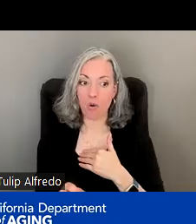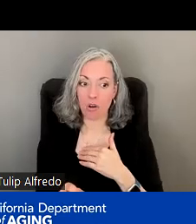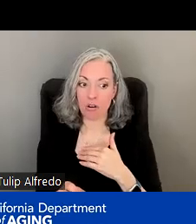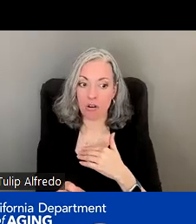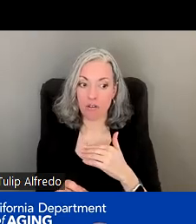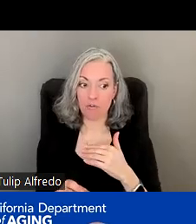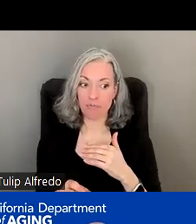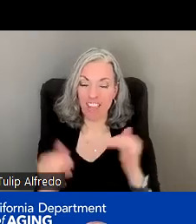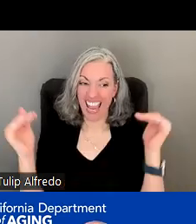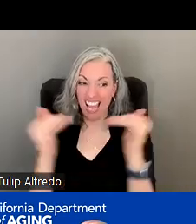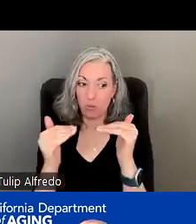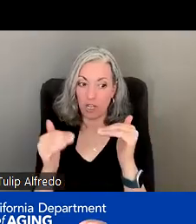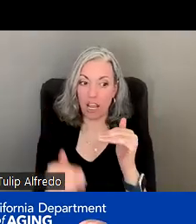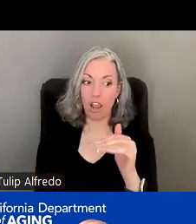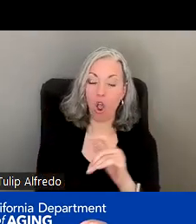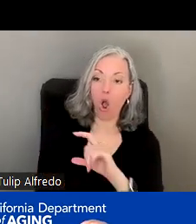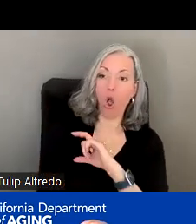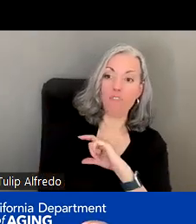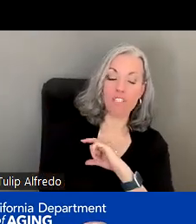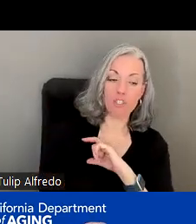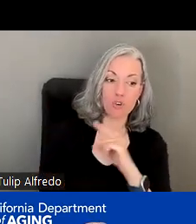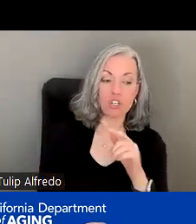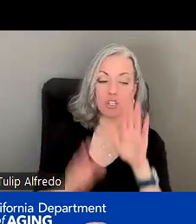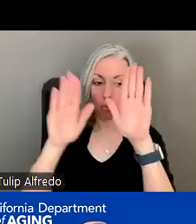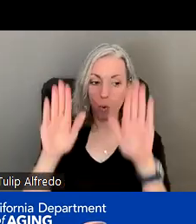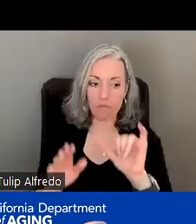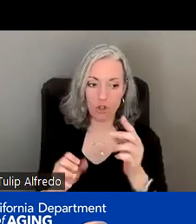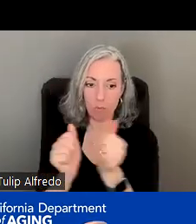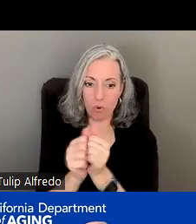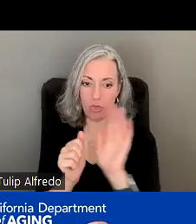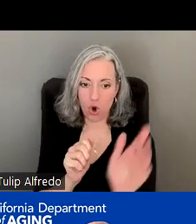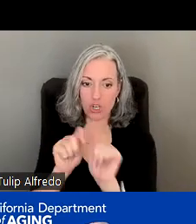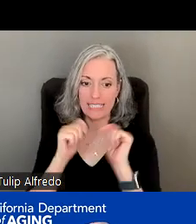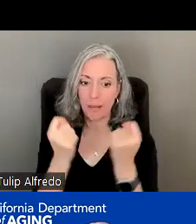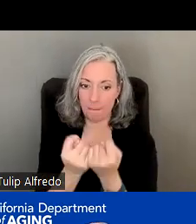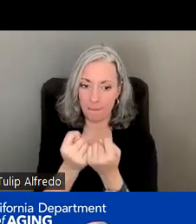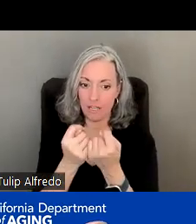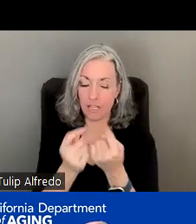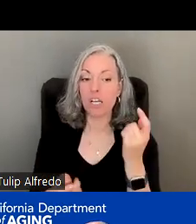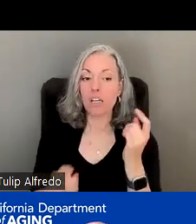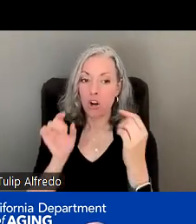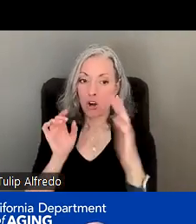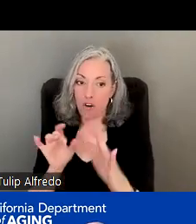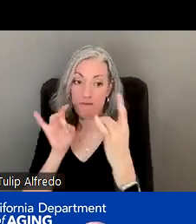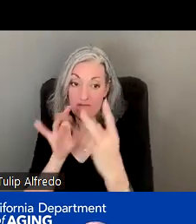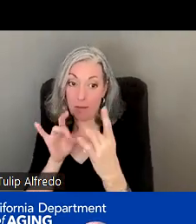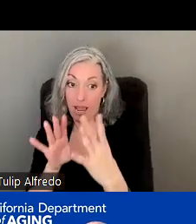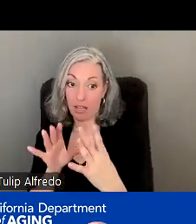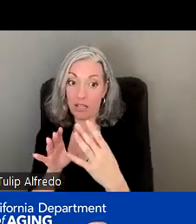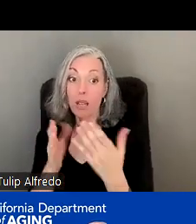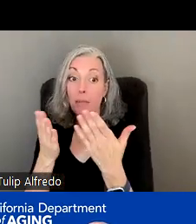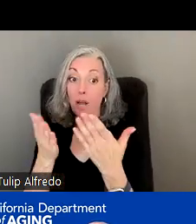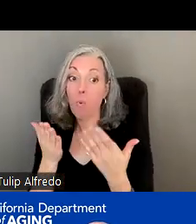Department of Aging and doing just an outstanding job with her team in contributing feedback. But I just wanted to give you